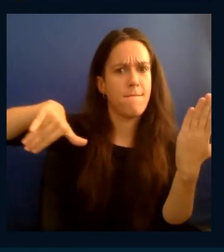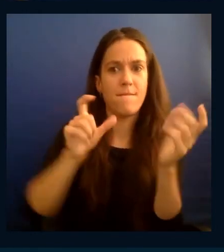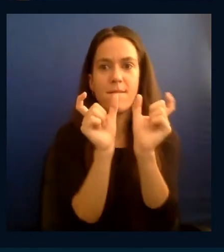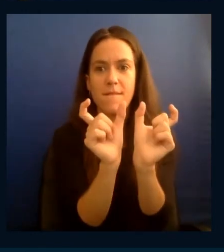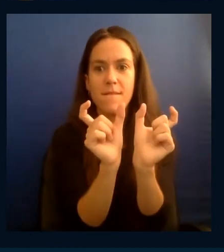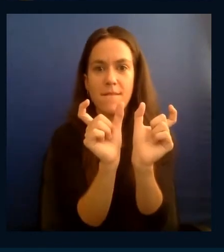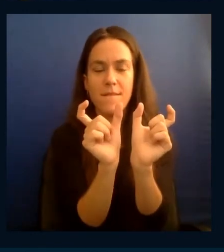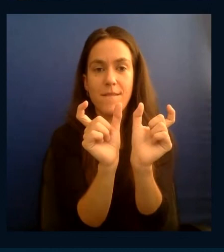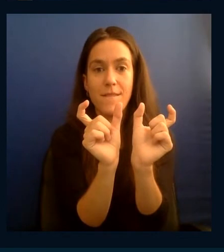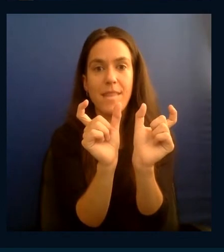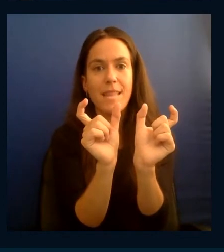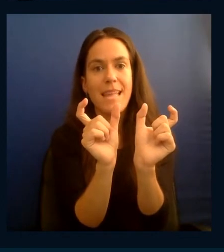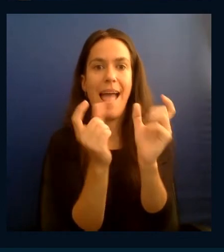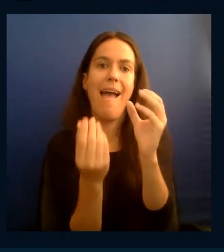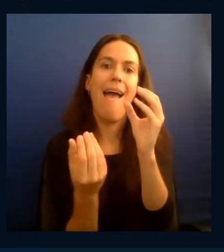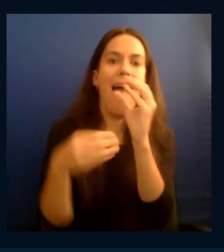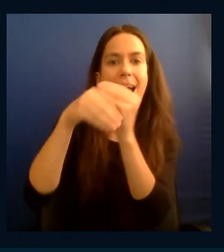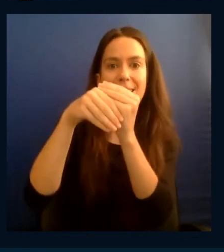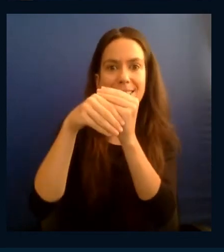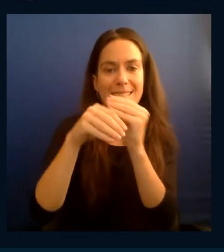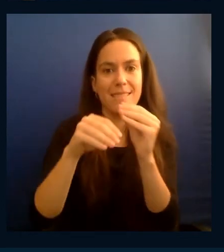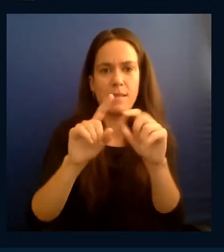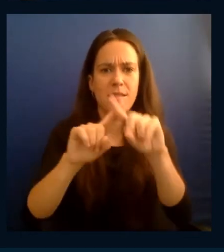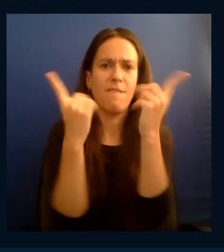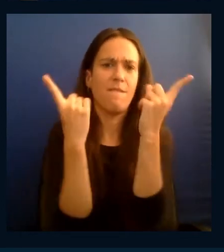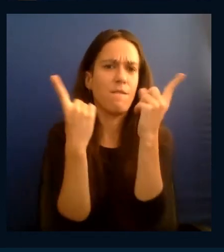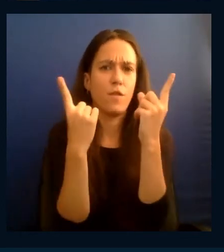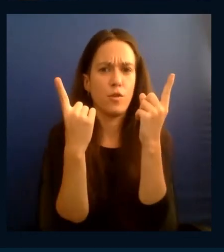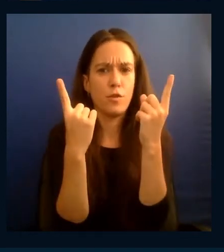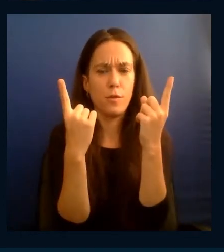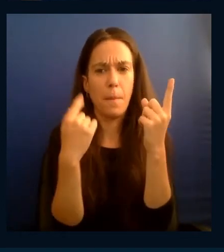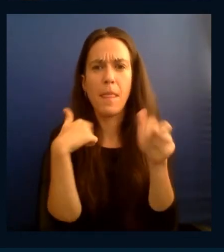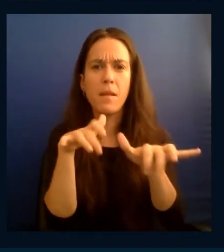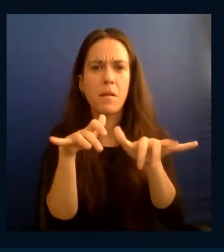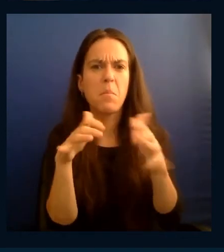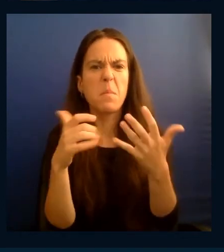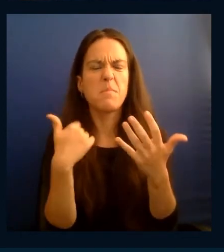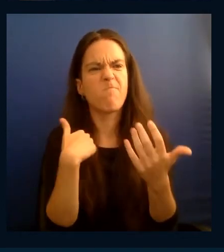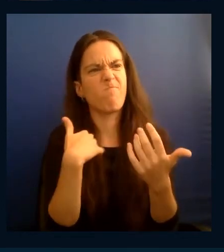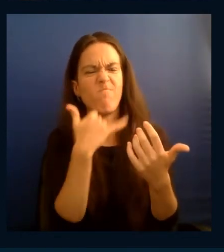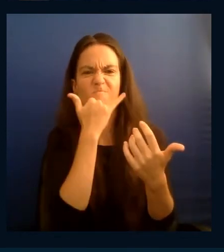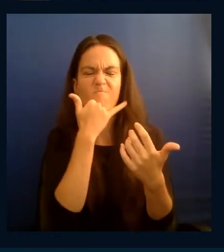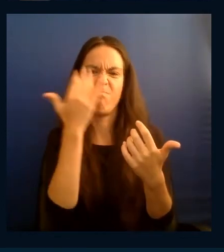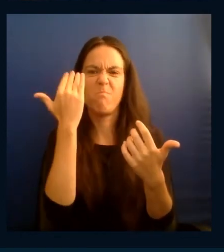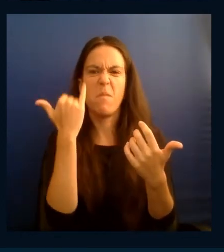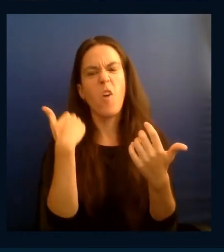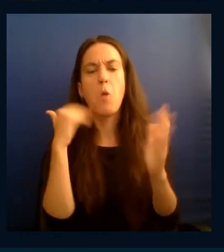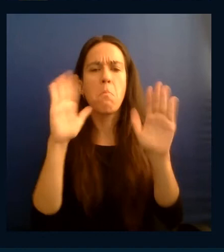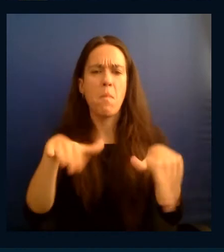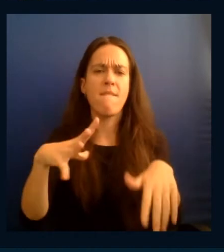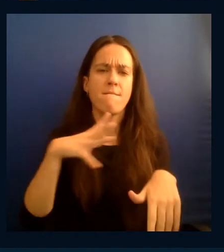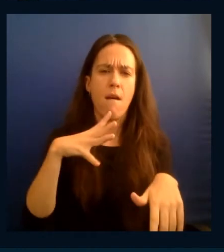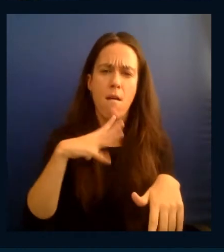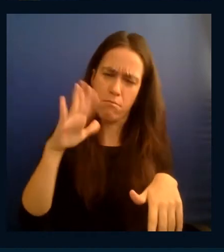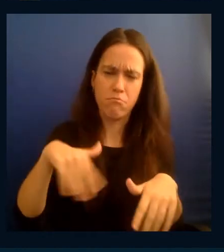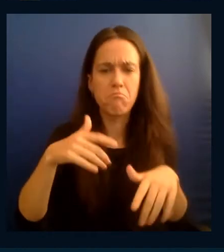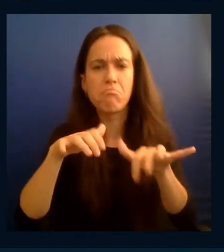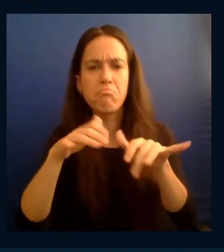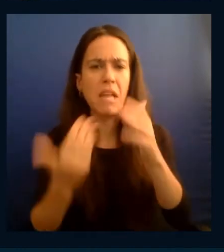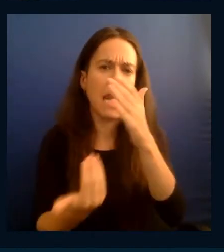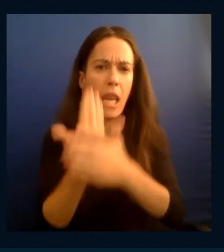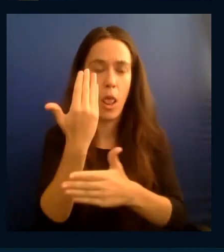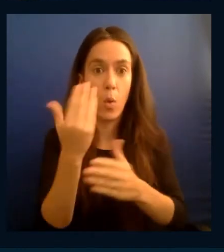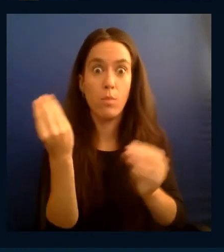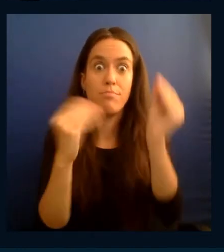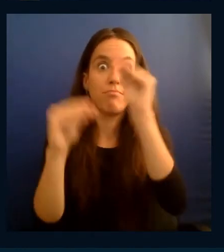another slot. Again, I'm going to do the same thing again. It didn't clone properly. I don't know why. That's okay. We'll DevOps that. So